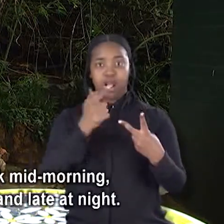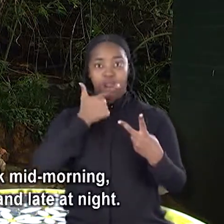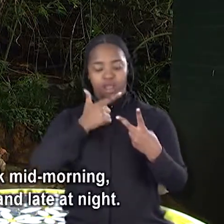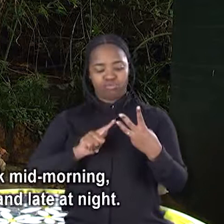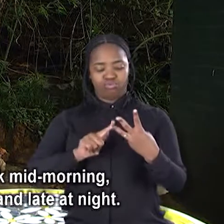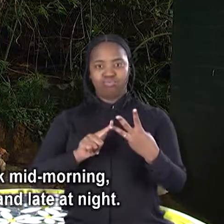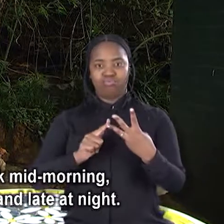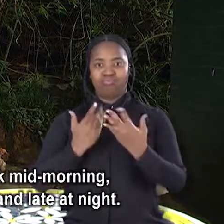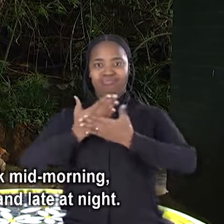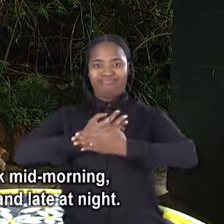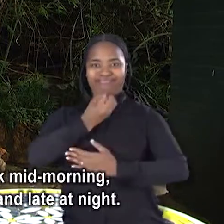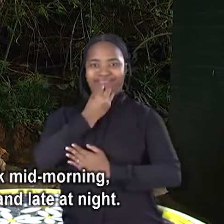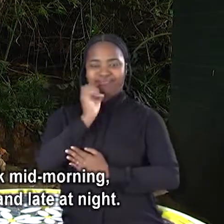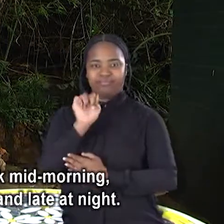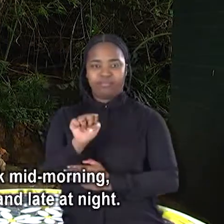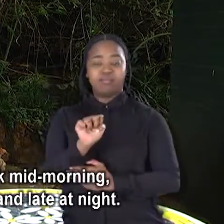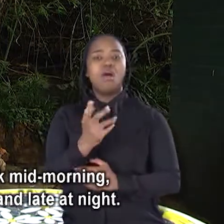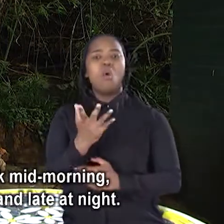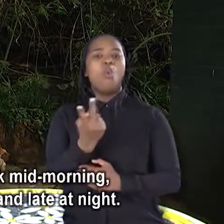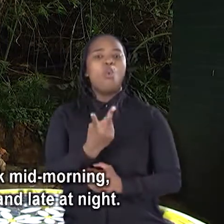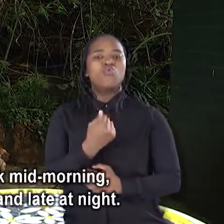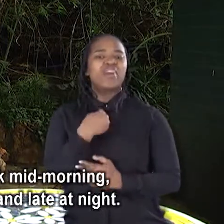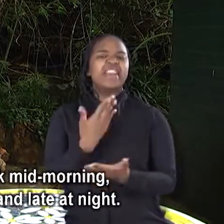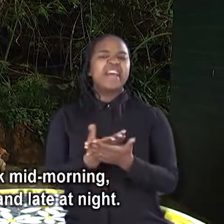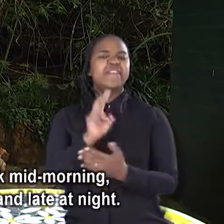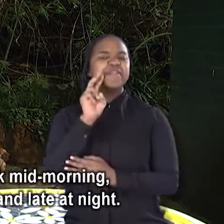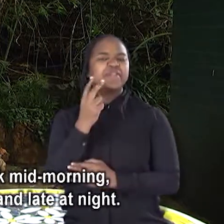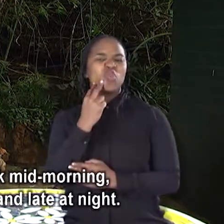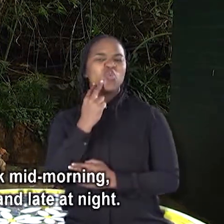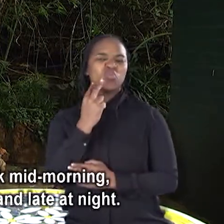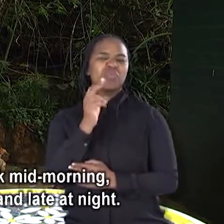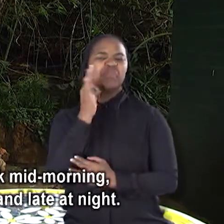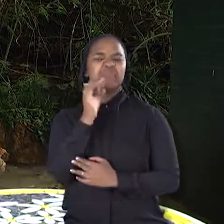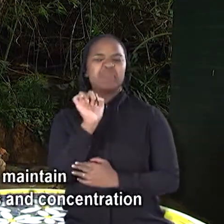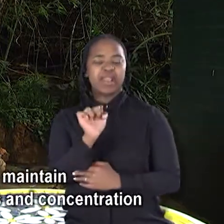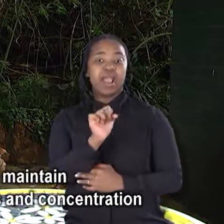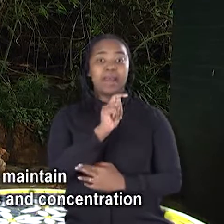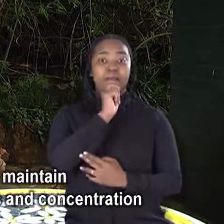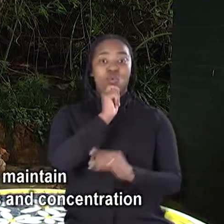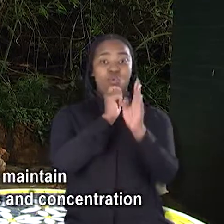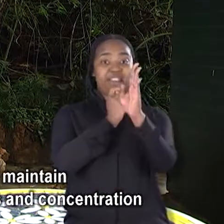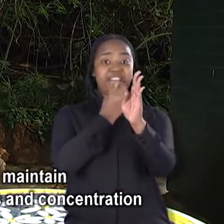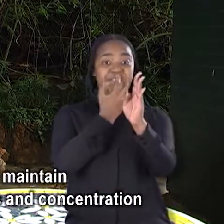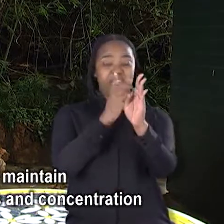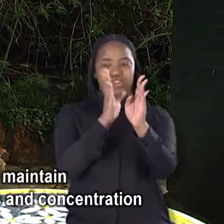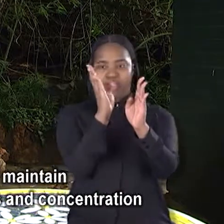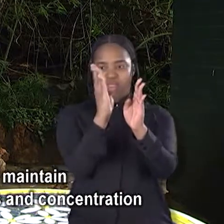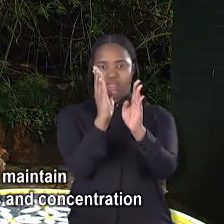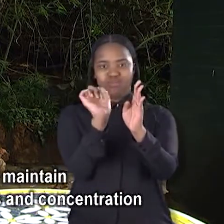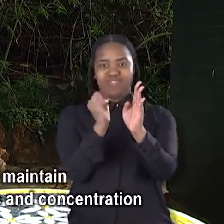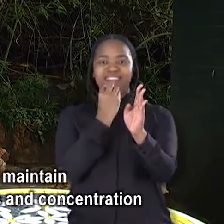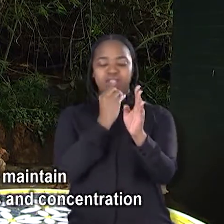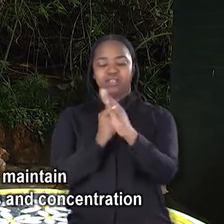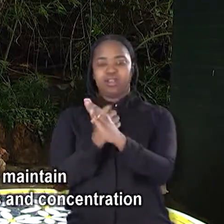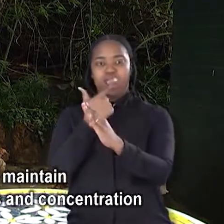times a day So you can have a snack mid morning, mid afternoon And again late at night It helps to maintain